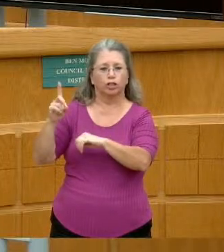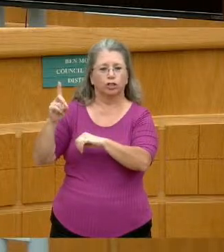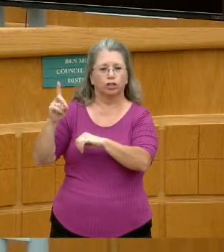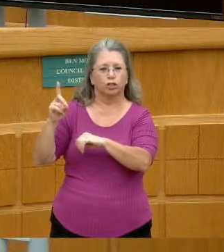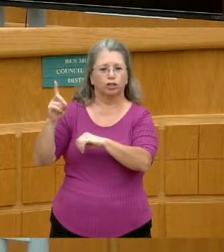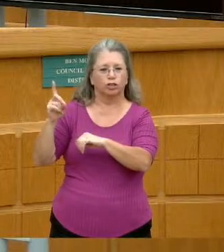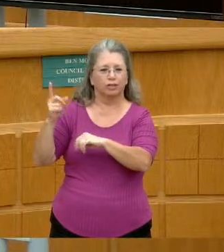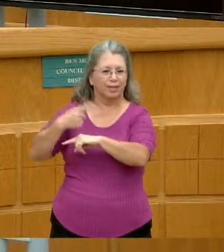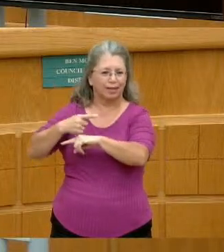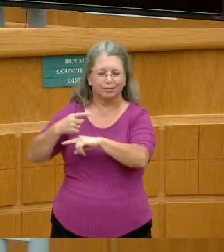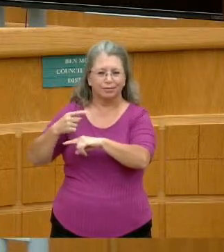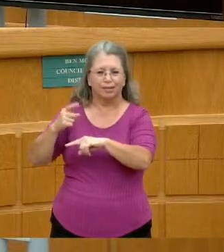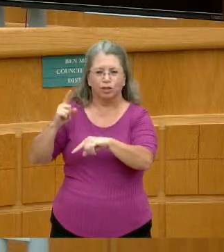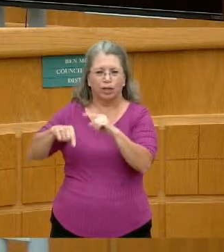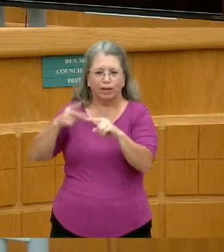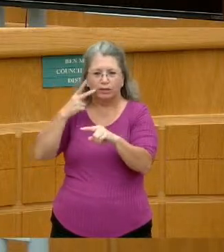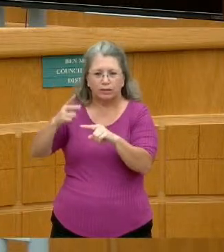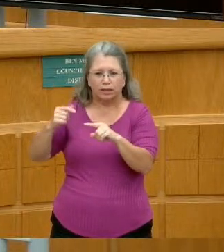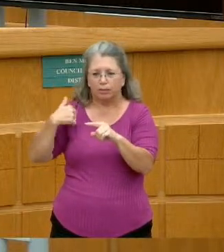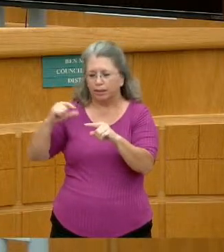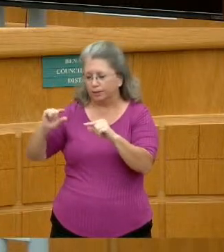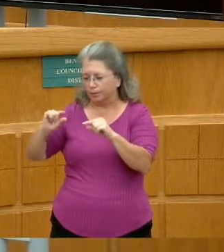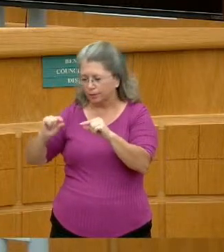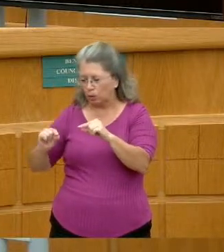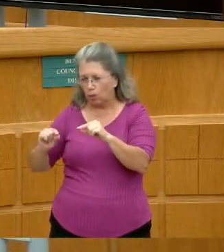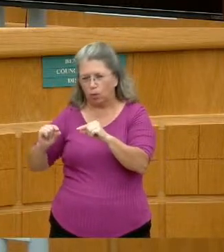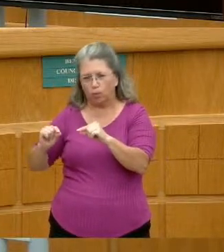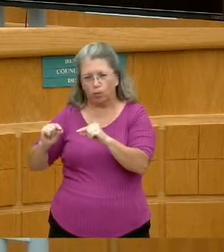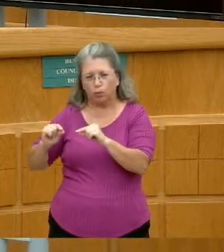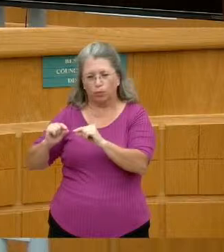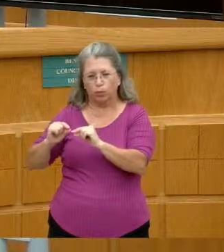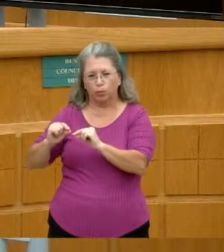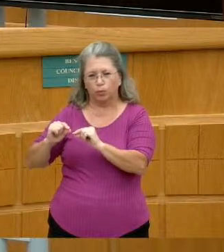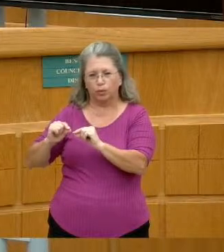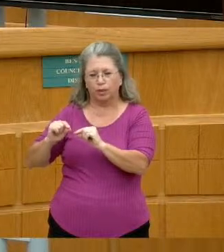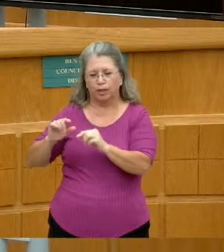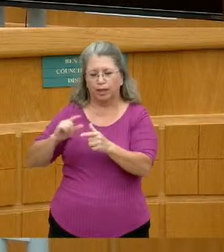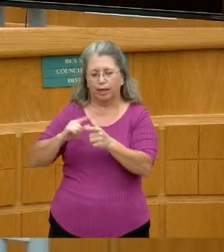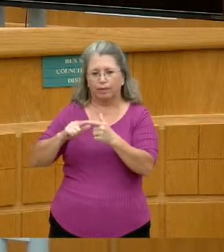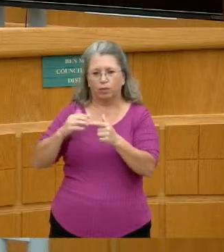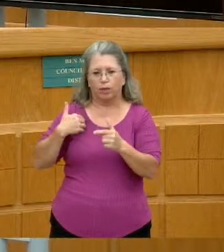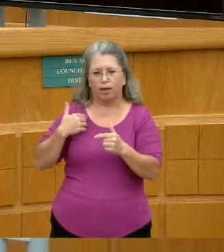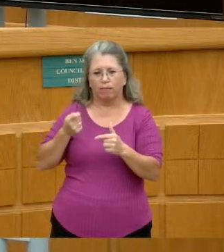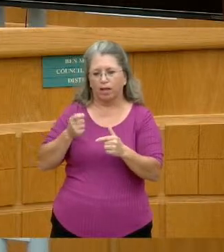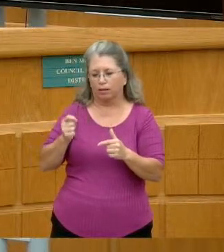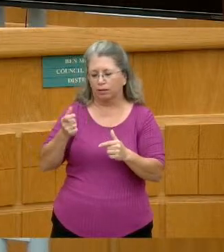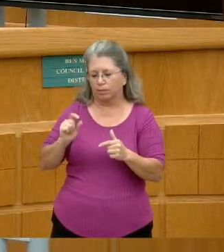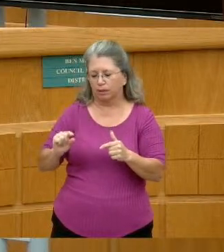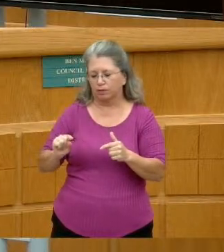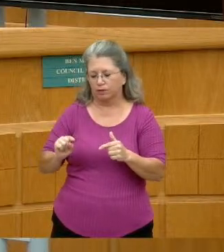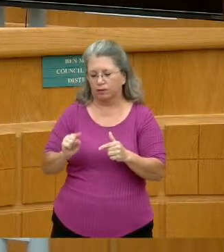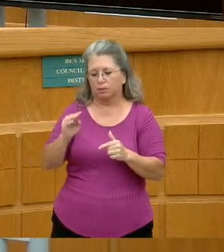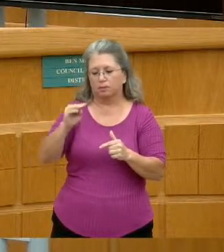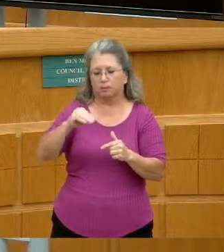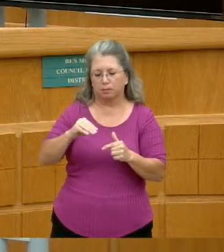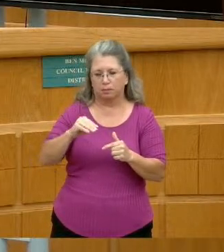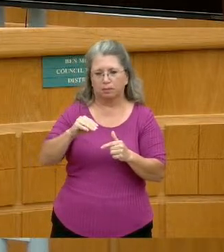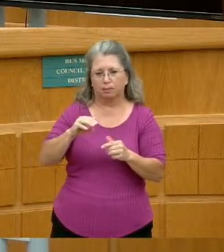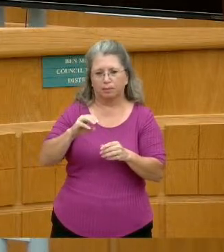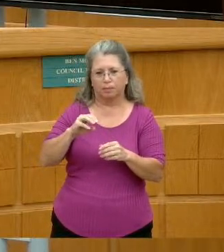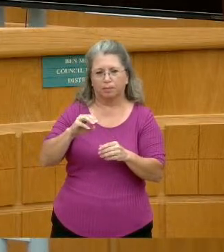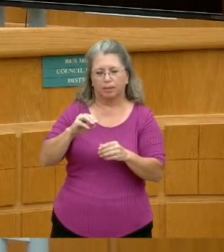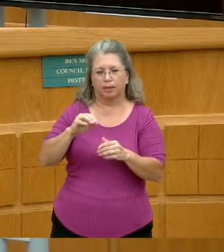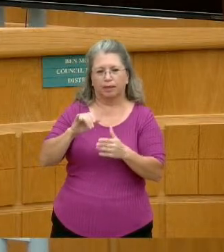see it on this graph anymore because they're so low. There, that little hump there is the local outbreaks that we had back in